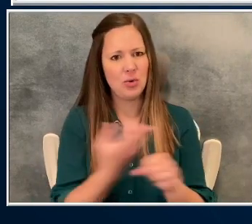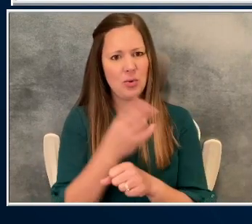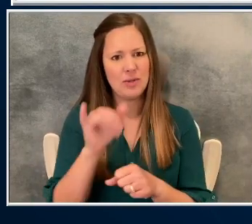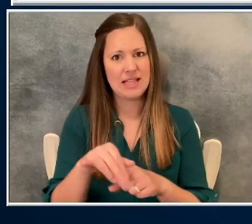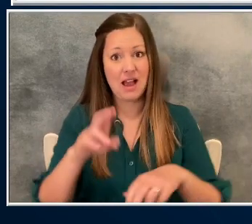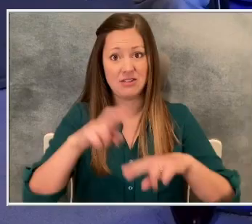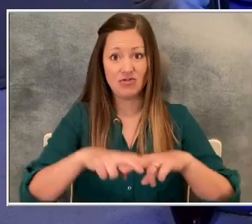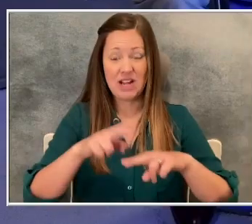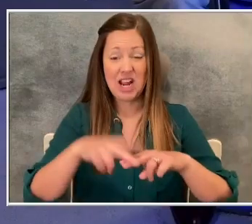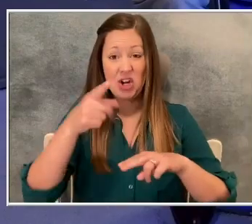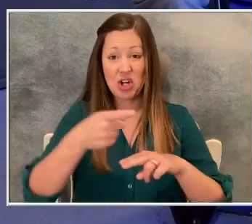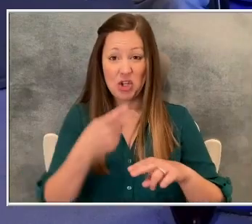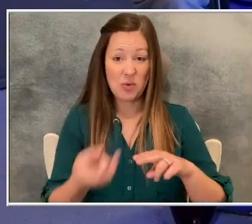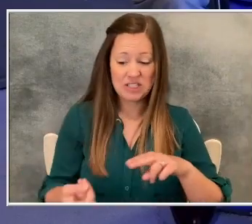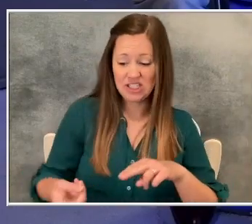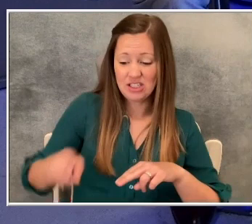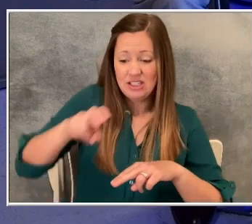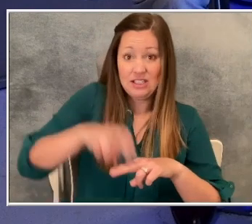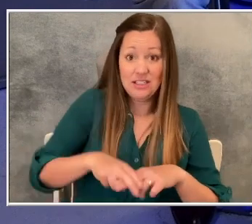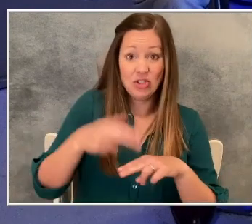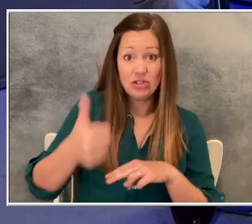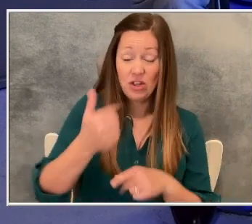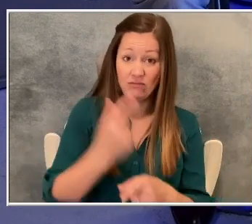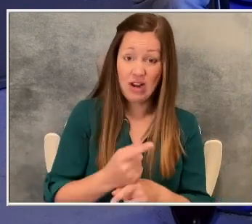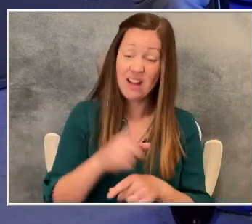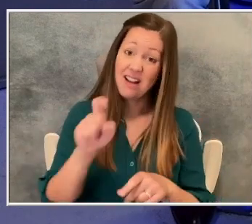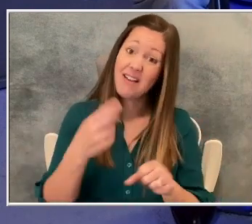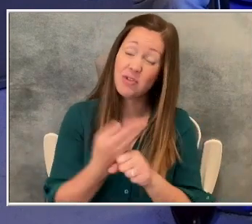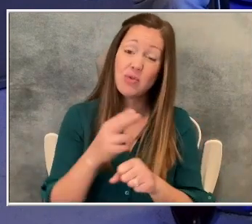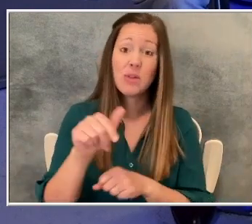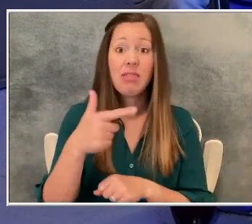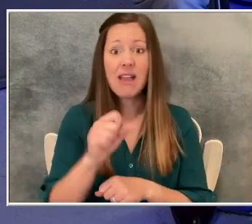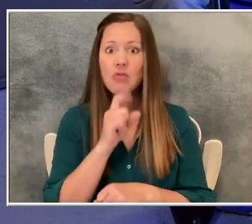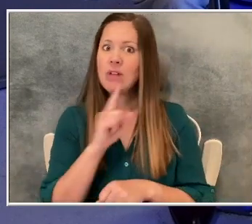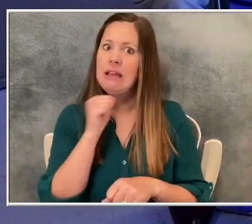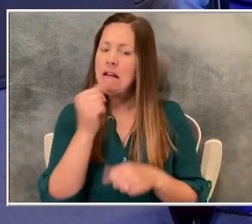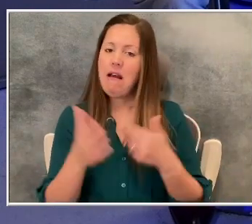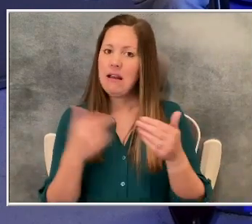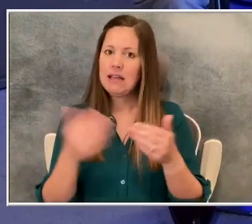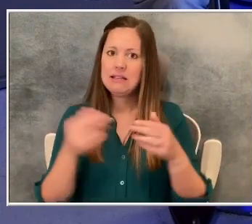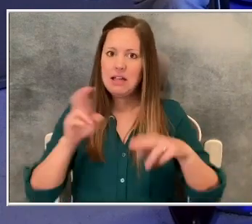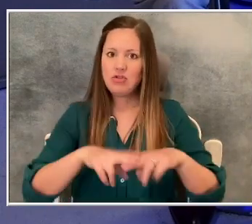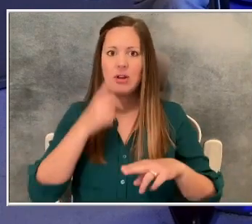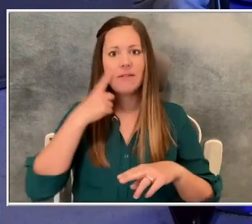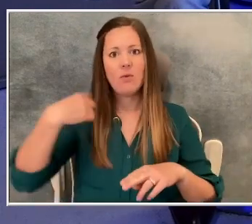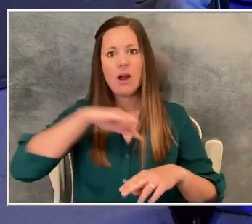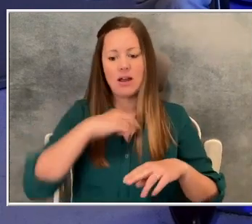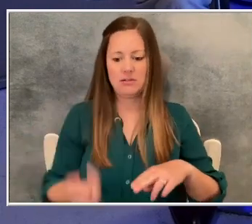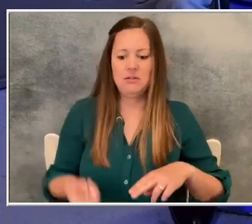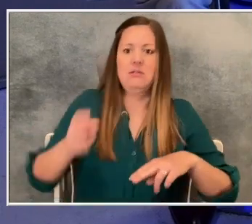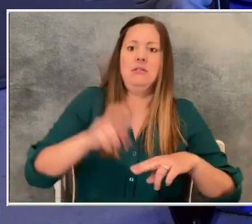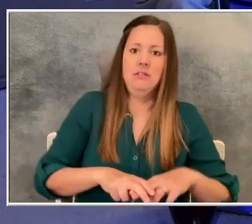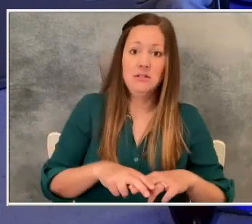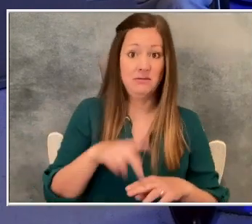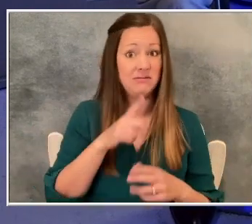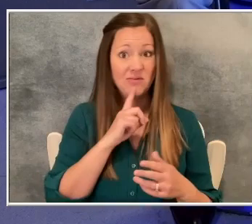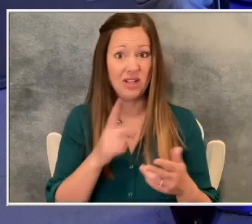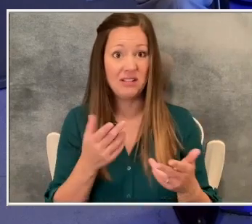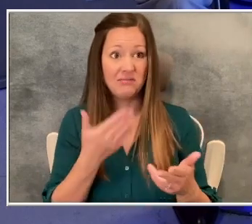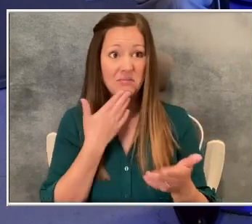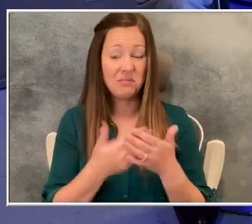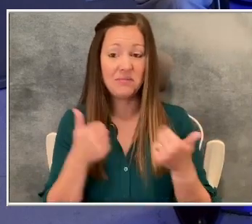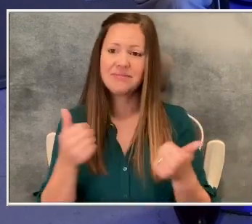that I took did. a little bit of you to push off on your legs. I mean, these are not the easiest chairs to get into. So if Right. you got into that, I think you're in pretty good shape. I am. I'm in great